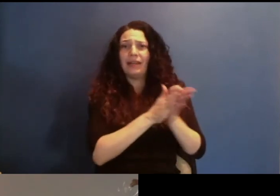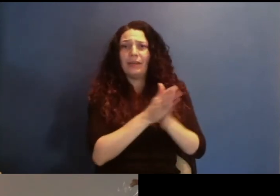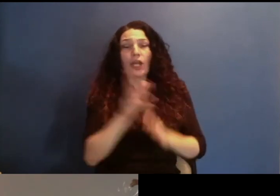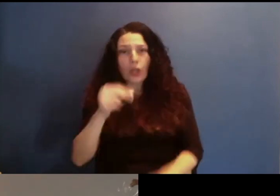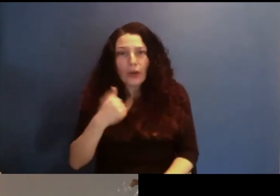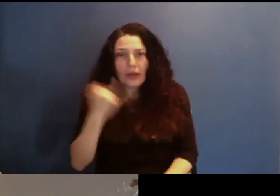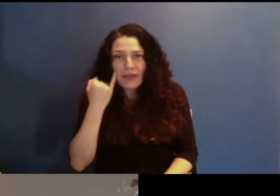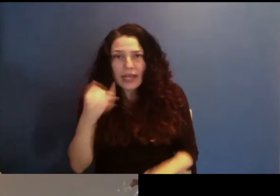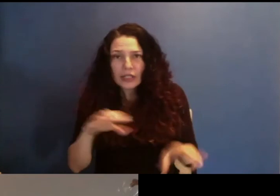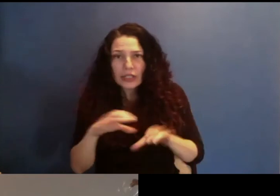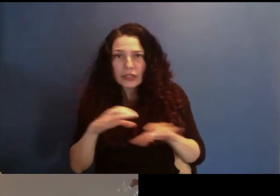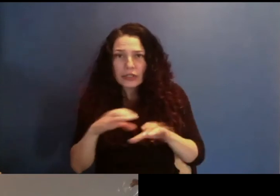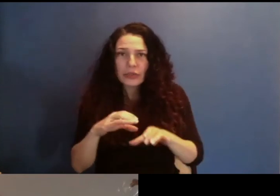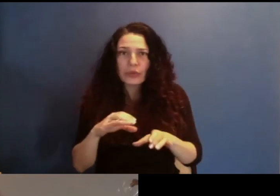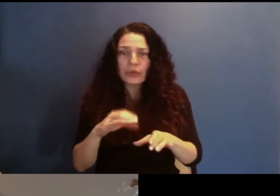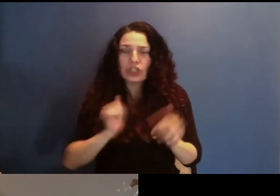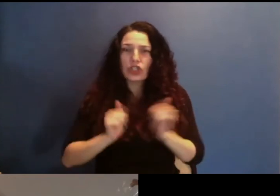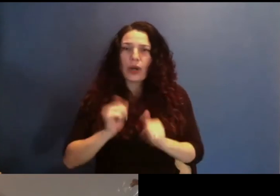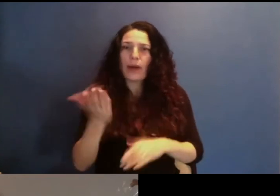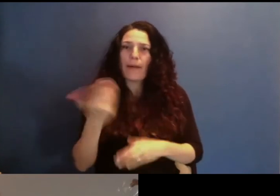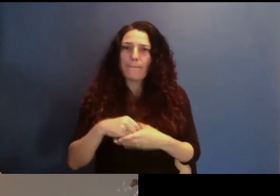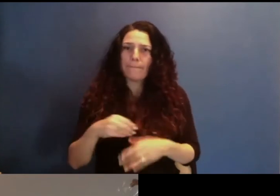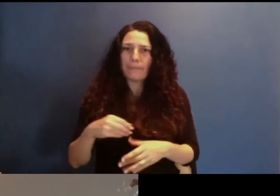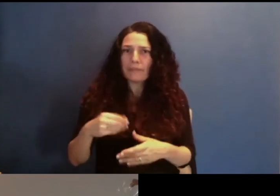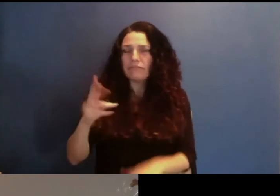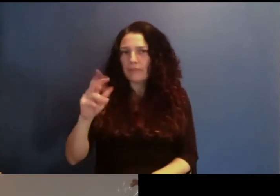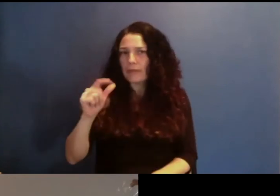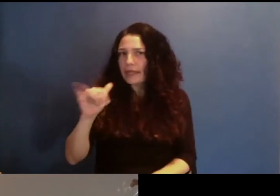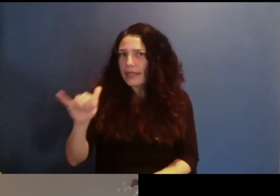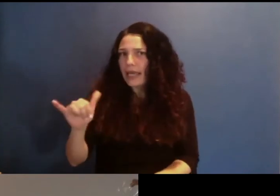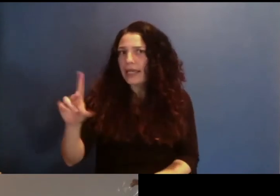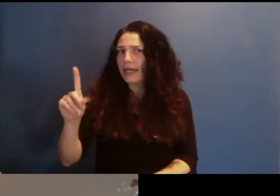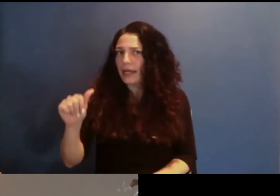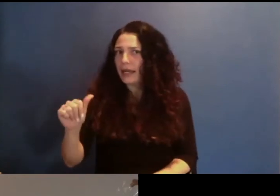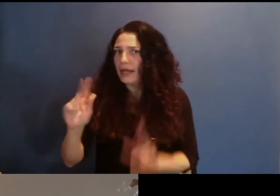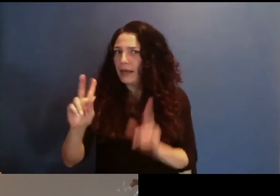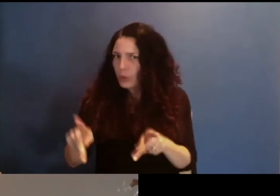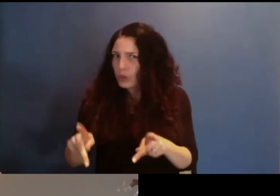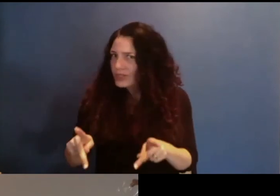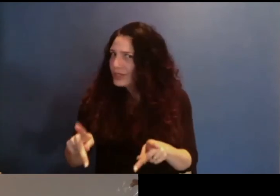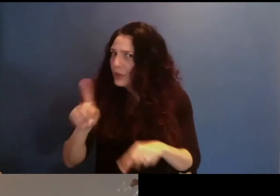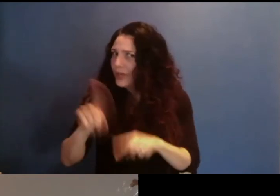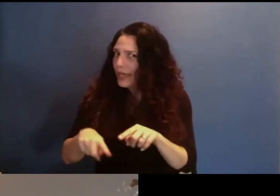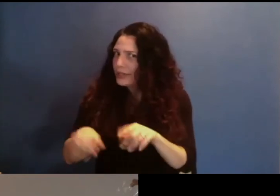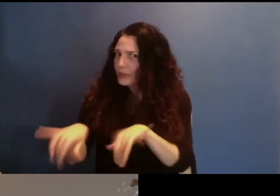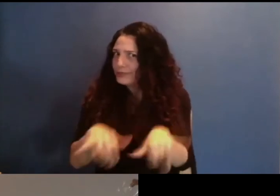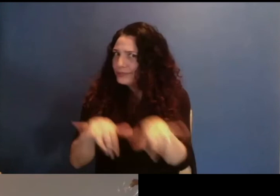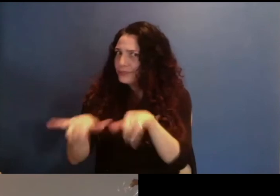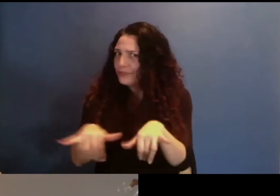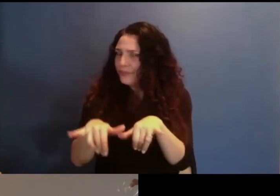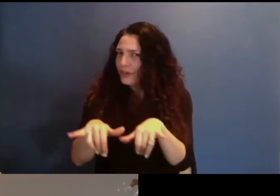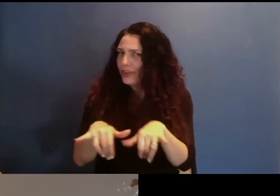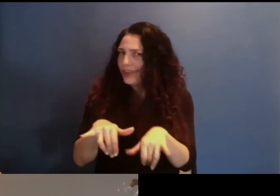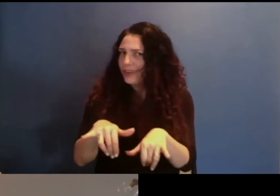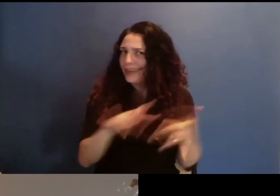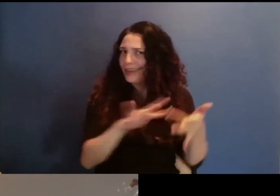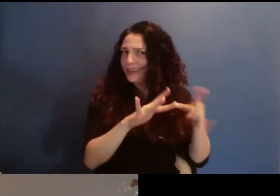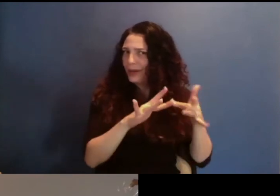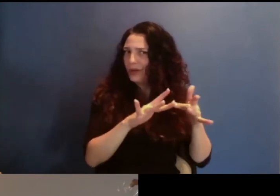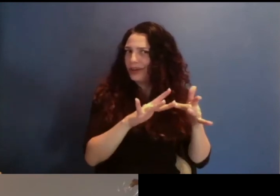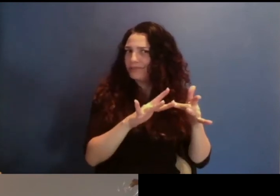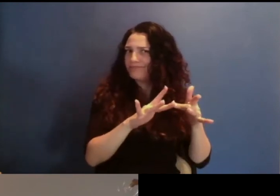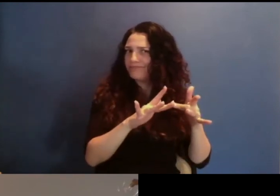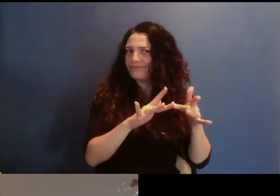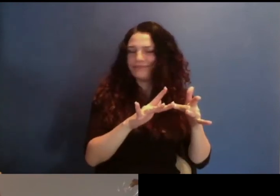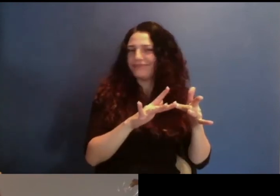the sexuality. Like I want to be able to do what I want to do, and you can't do that with like a network television framework. You just can't. I mean, are you kidding me? It's like, have